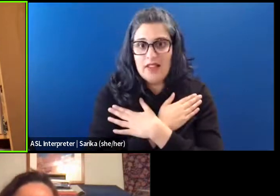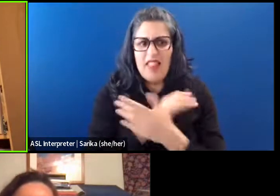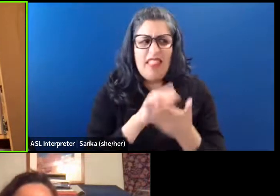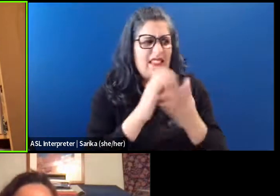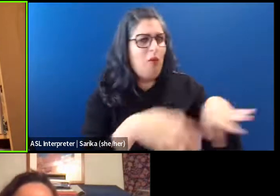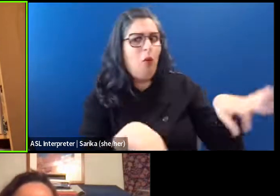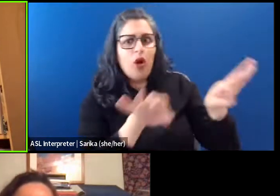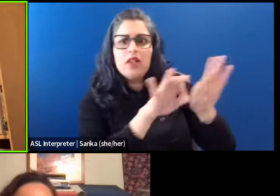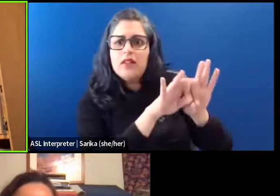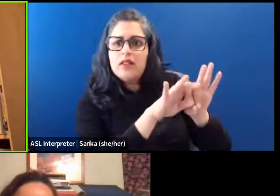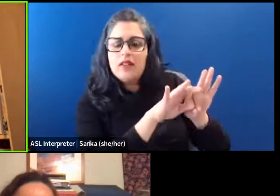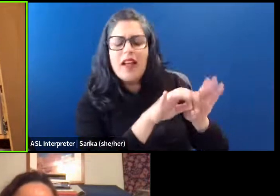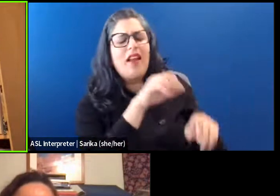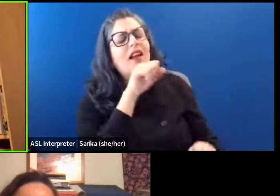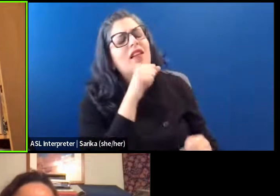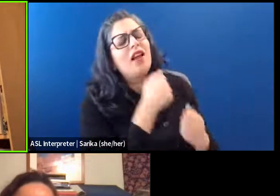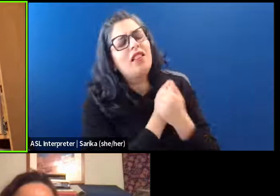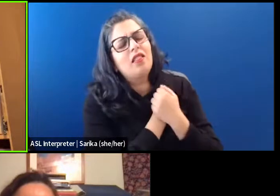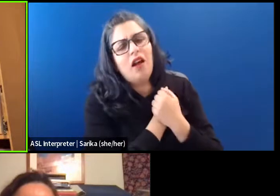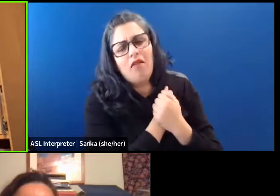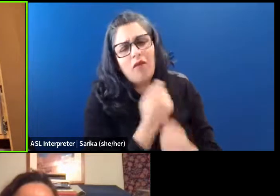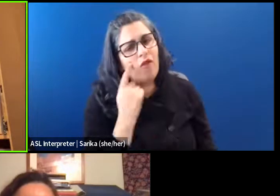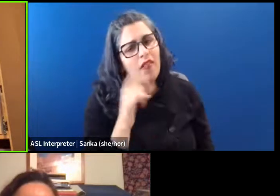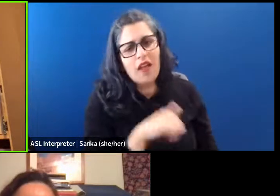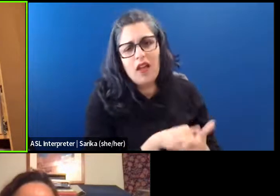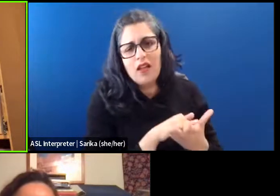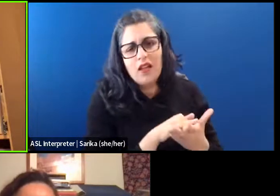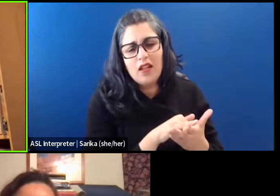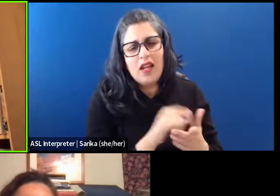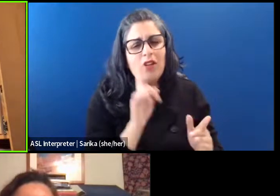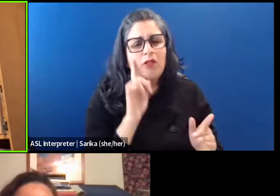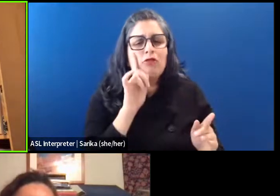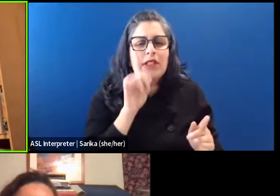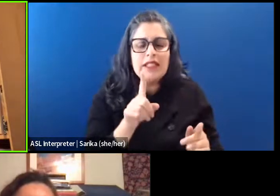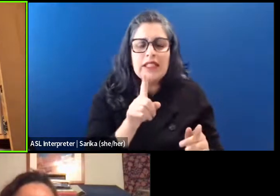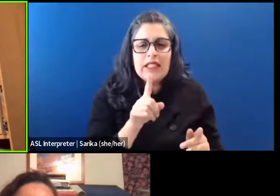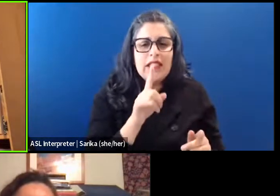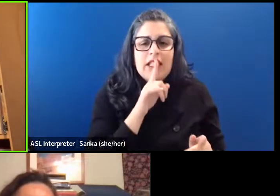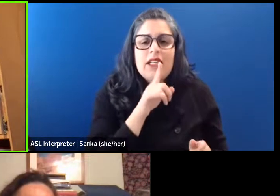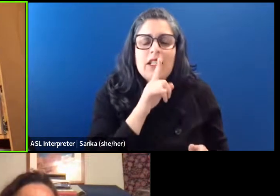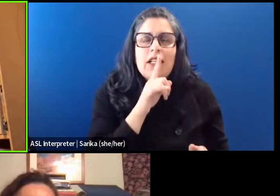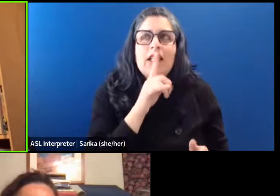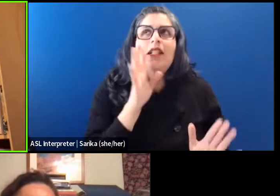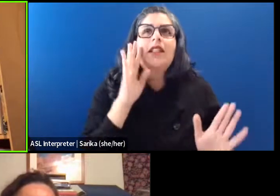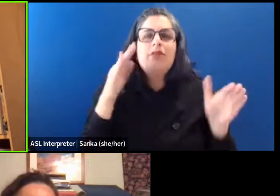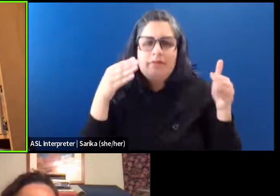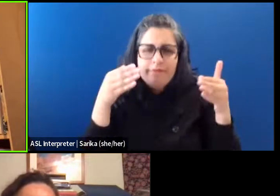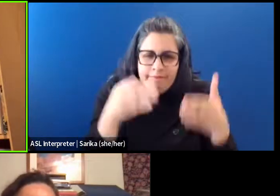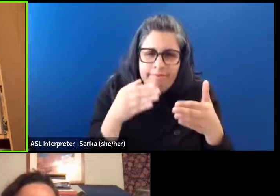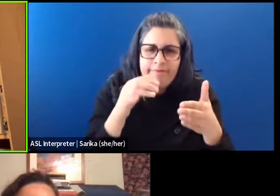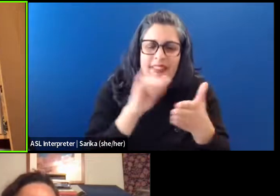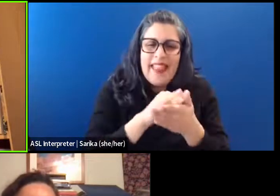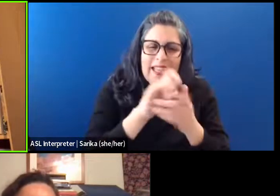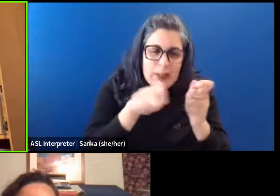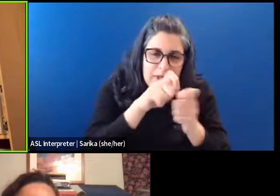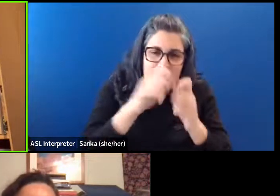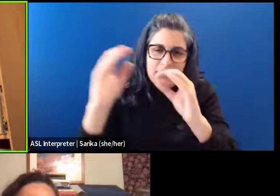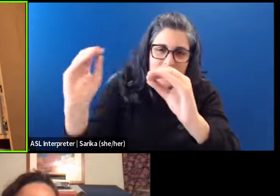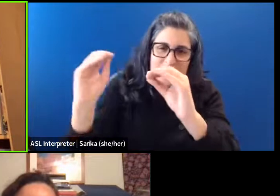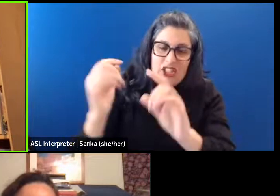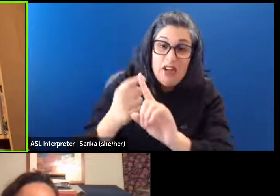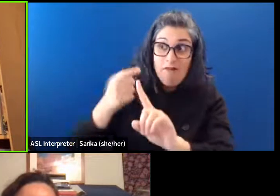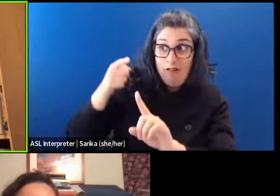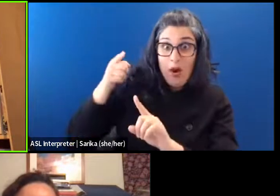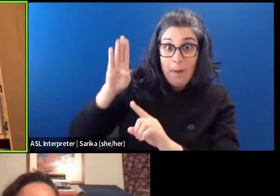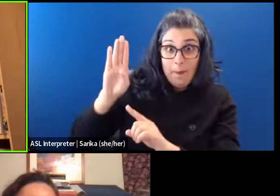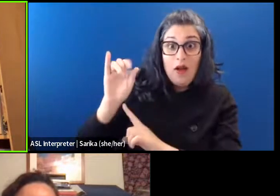him for it. I really hone in on that particular teaching from him, because